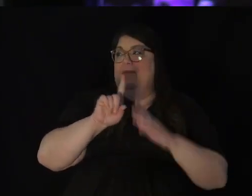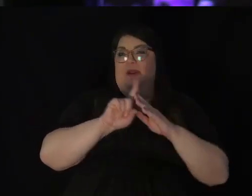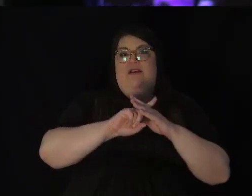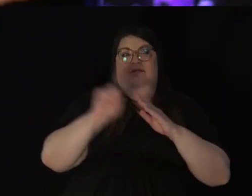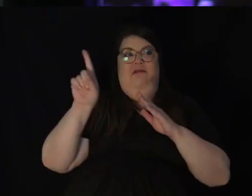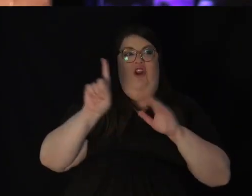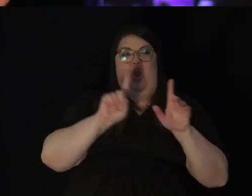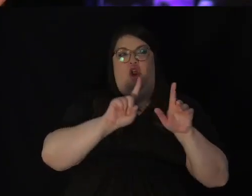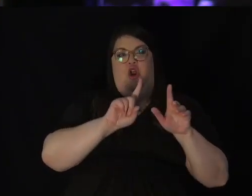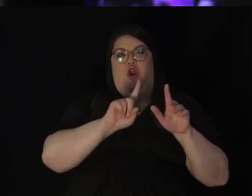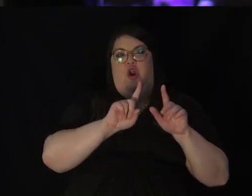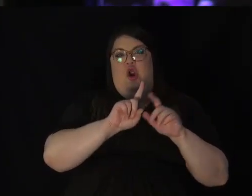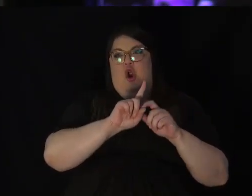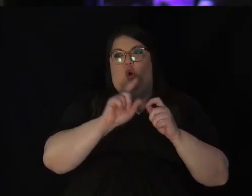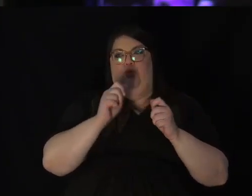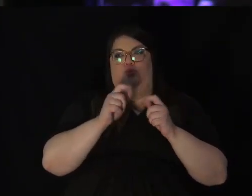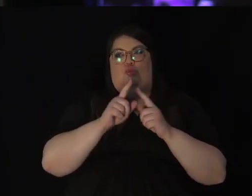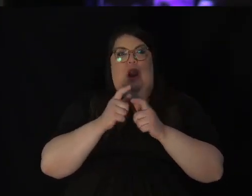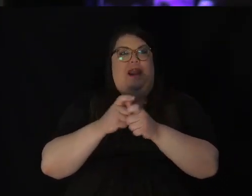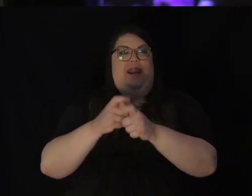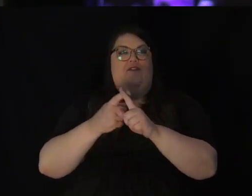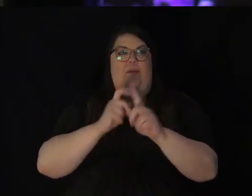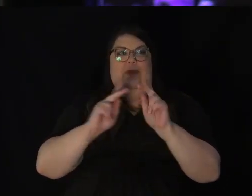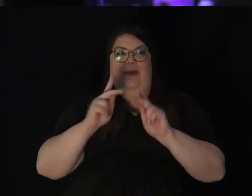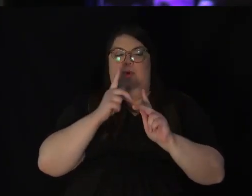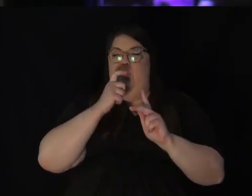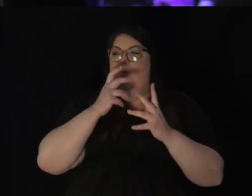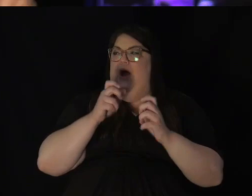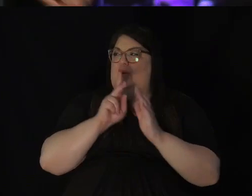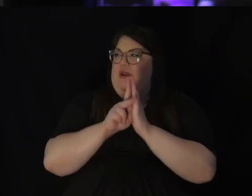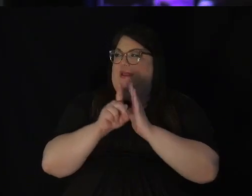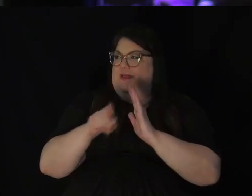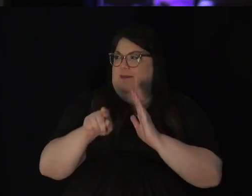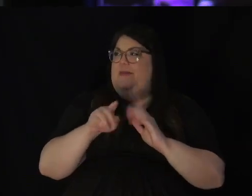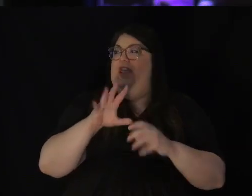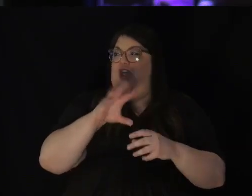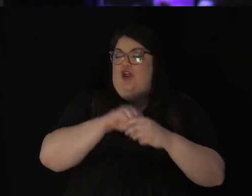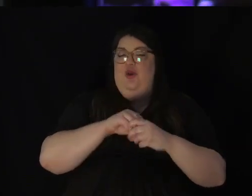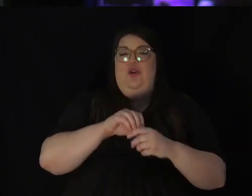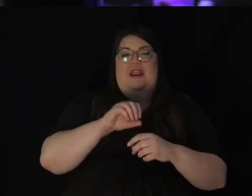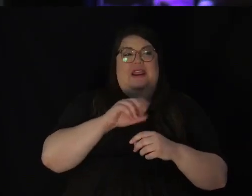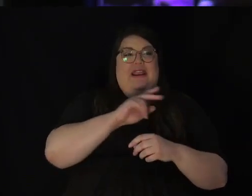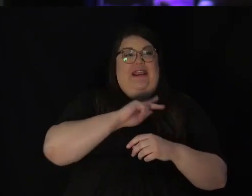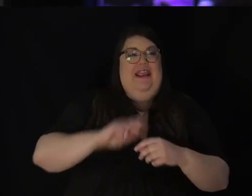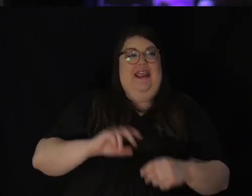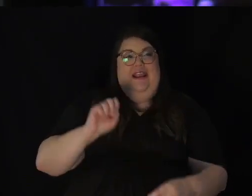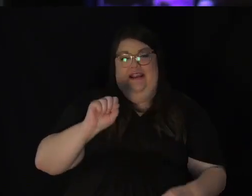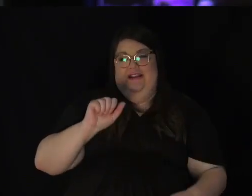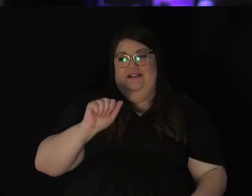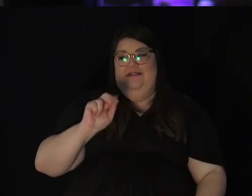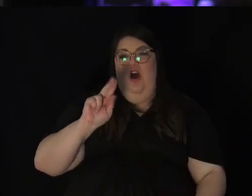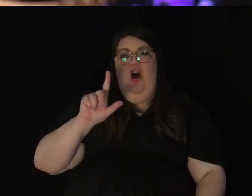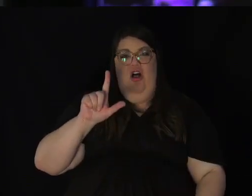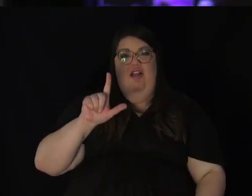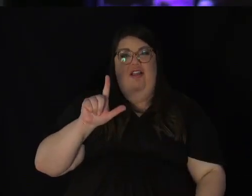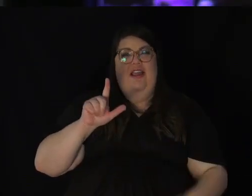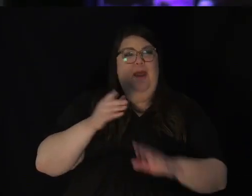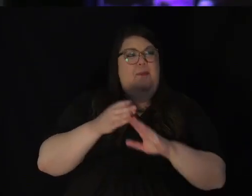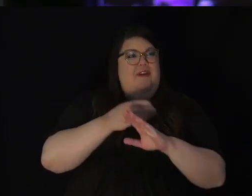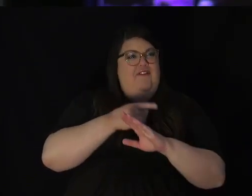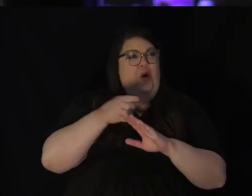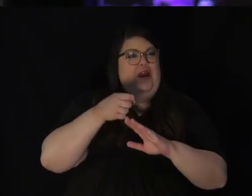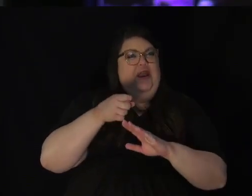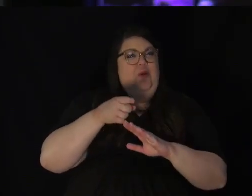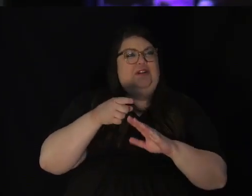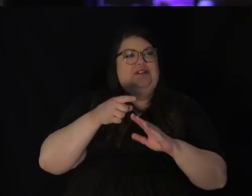people who wanted to kill him, including King Saul, who he was friends with, who he played the harp